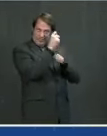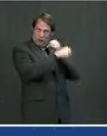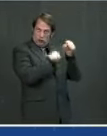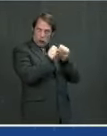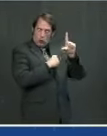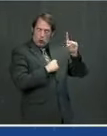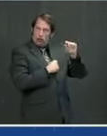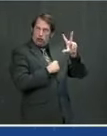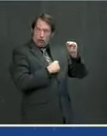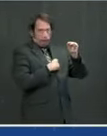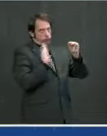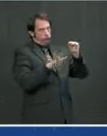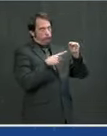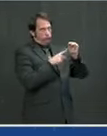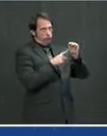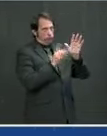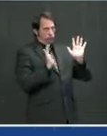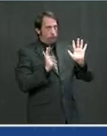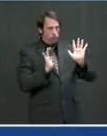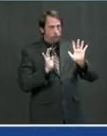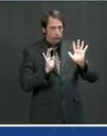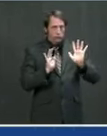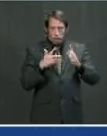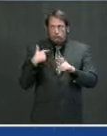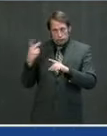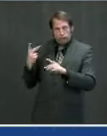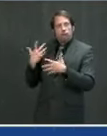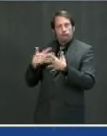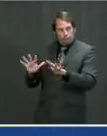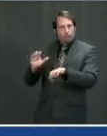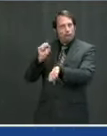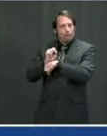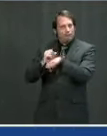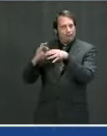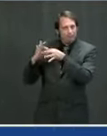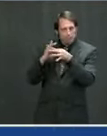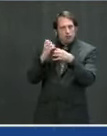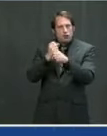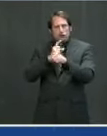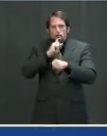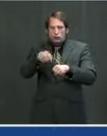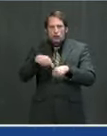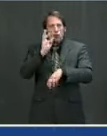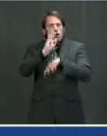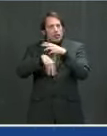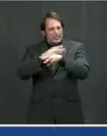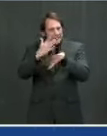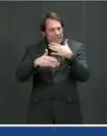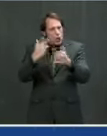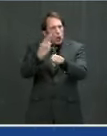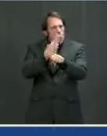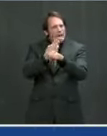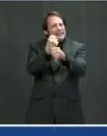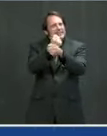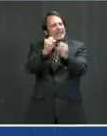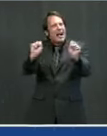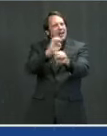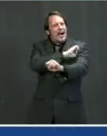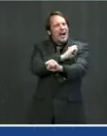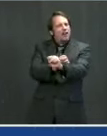help nations throughout the Indo-Pacific region, especially developing countries, develop renewable energies